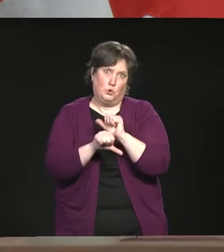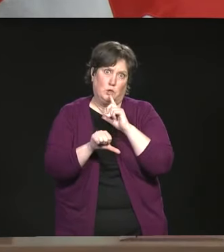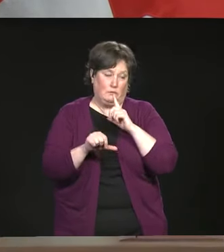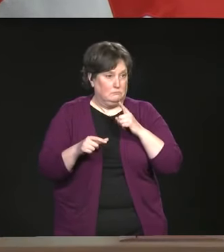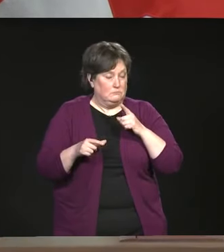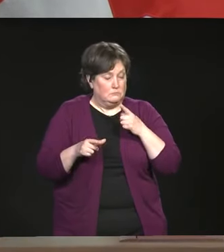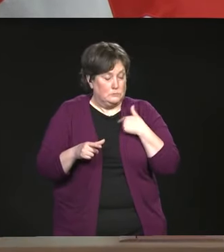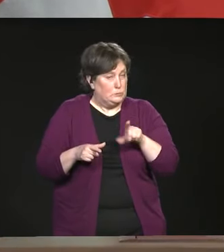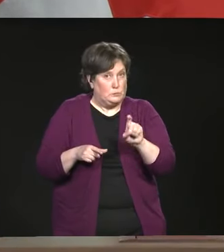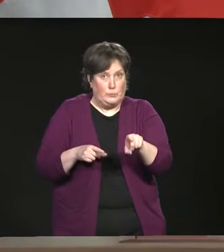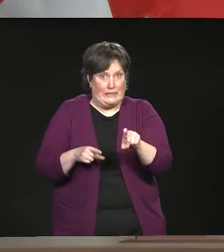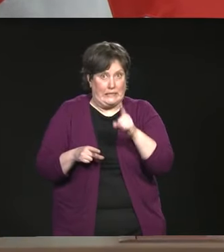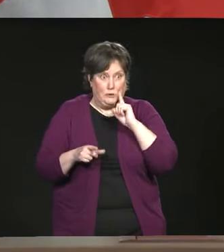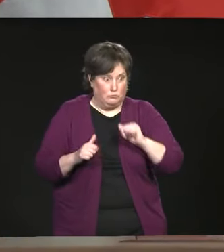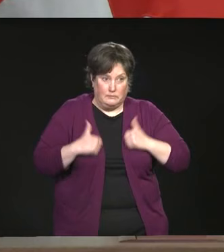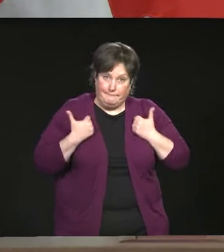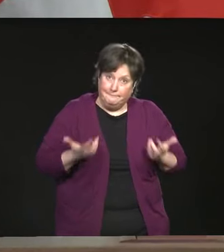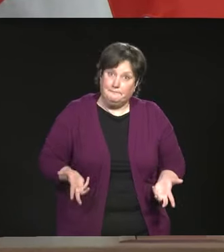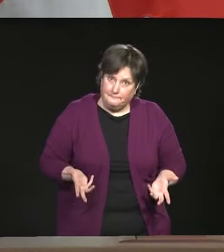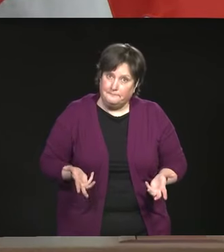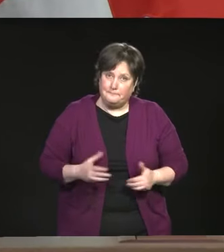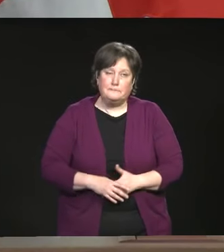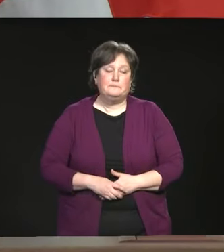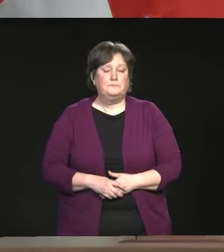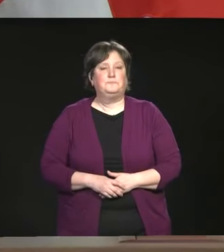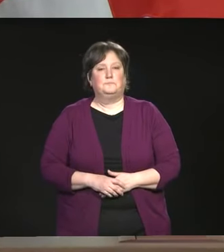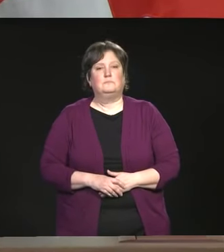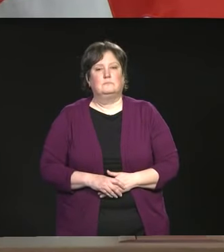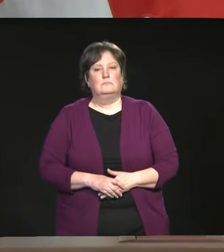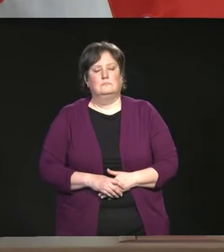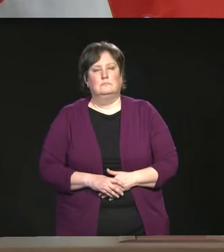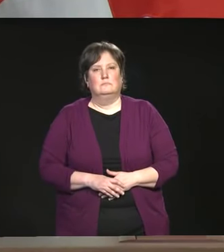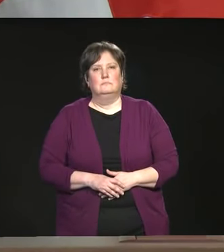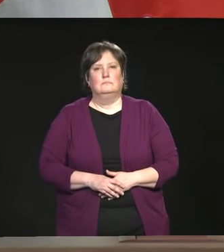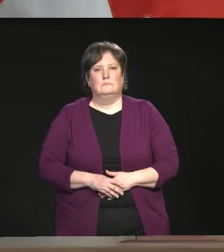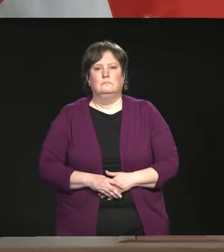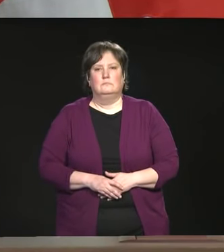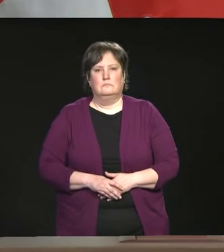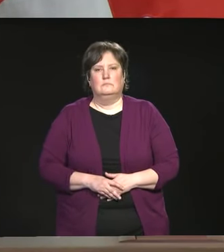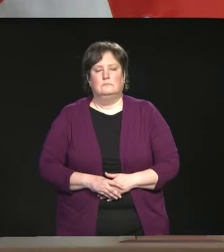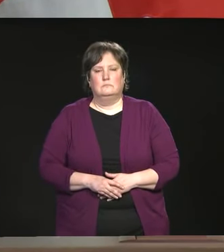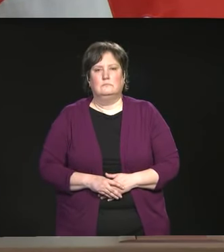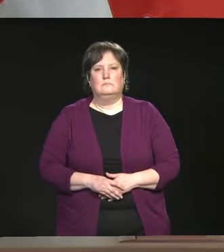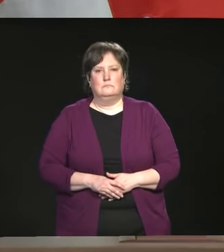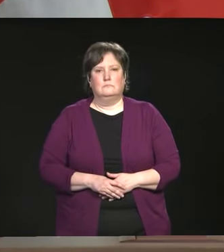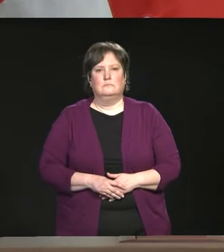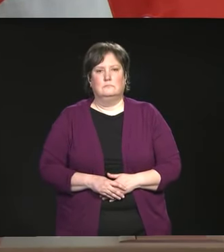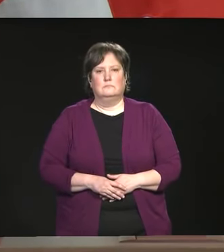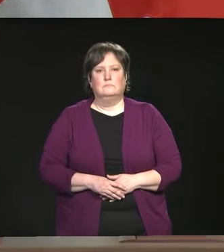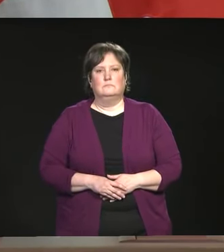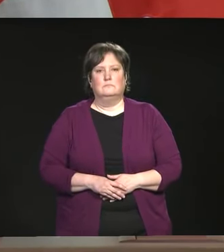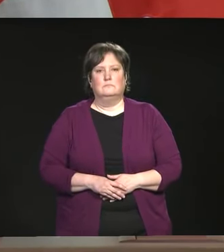survive. We are, of course, thinking very carefully about additional measures. You've seen